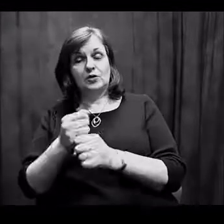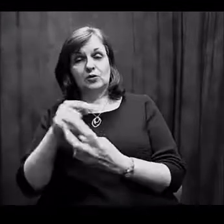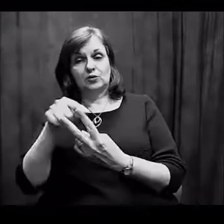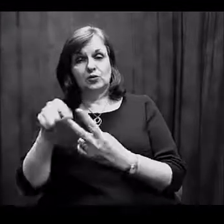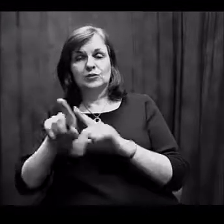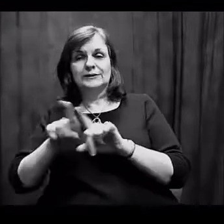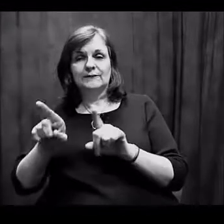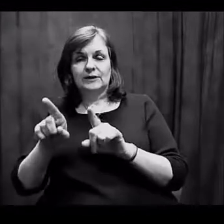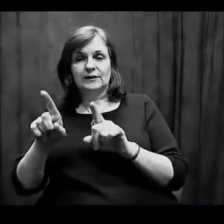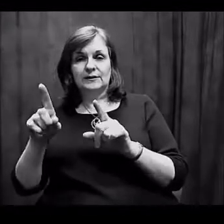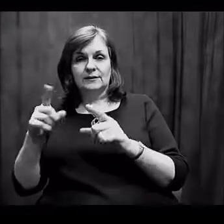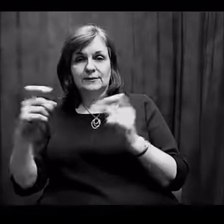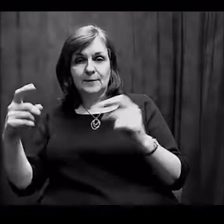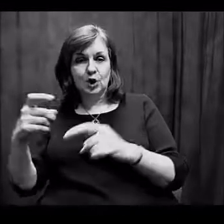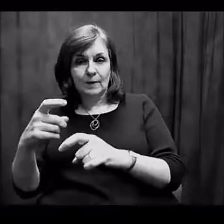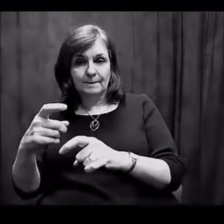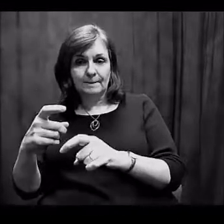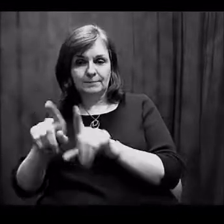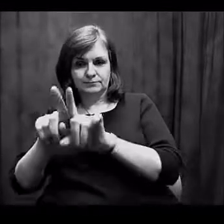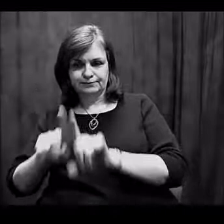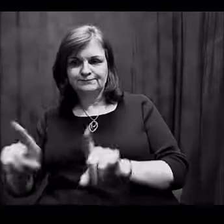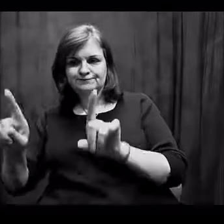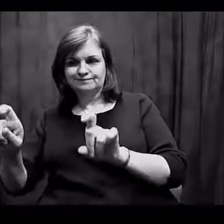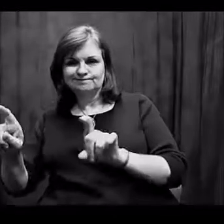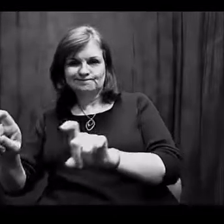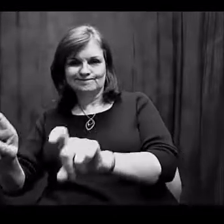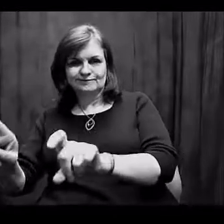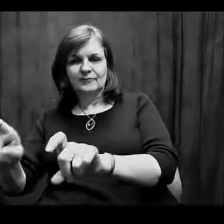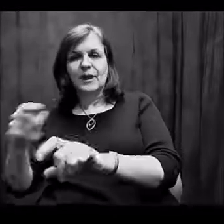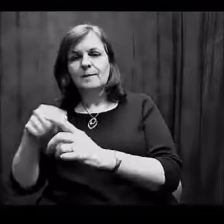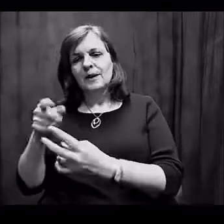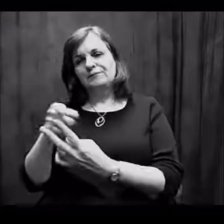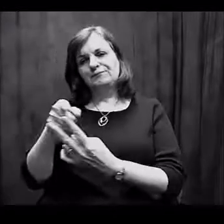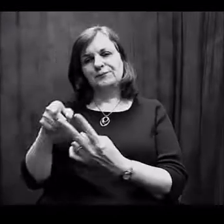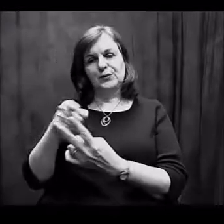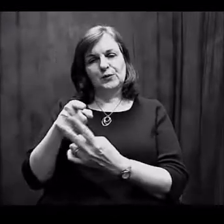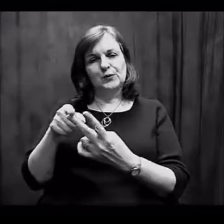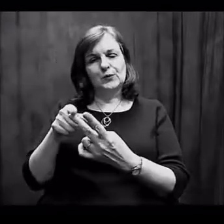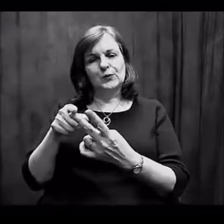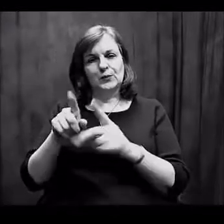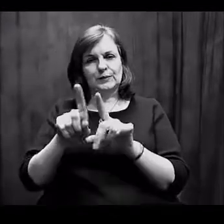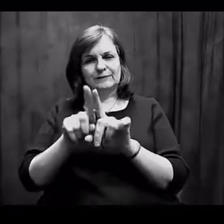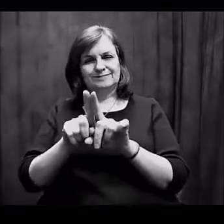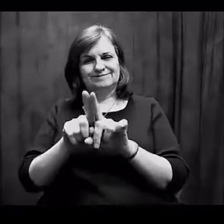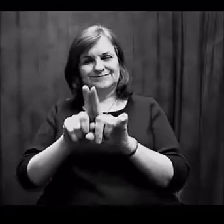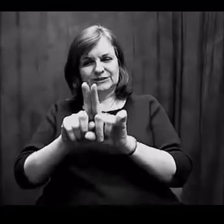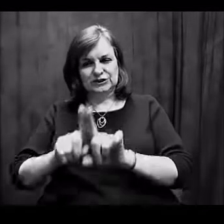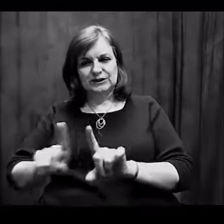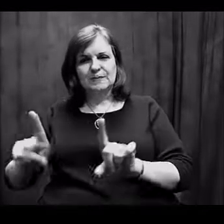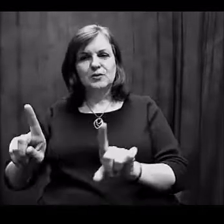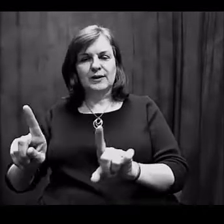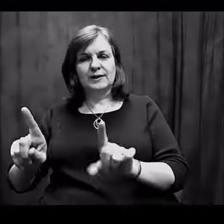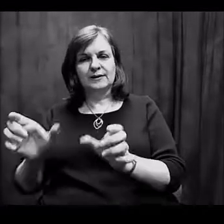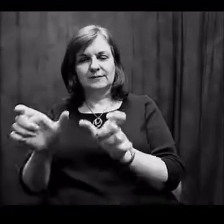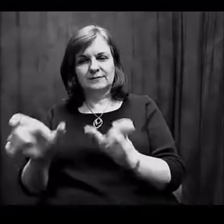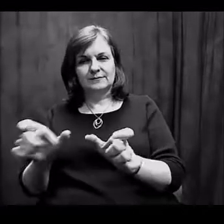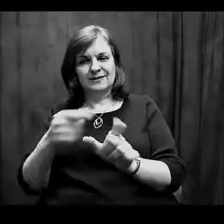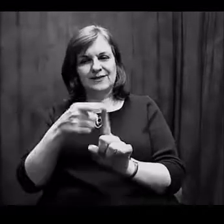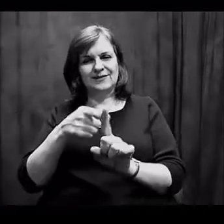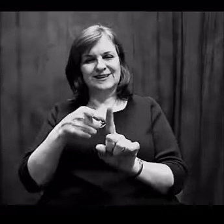maybe in dad we're producing 2 sperm, but it's still this separation